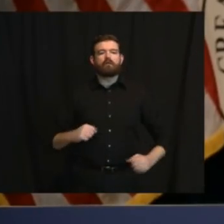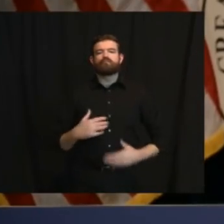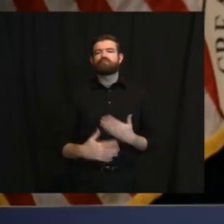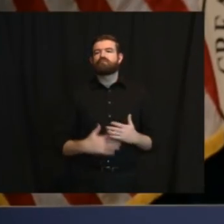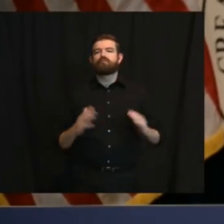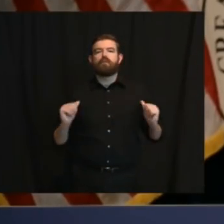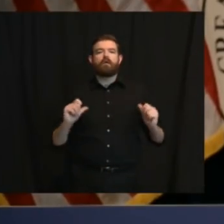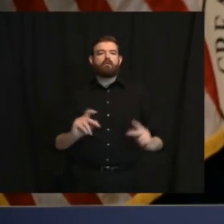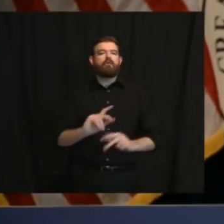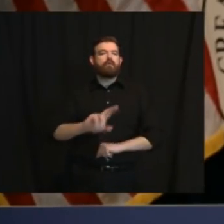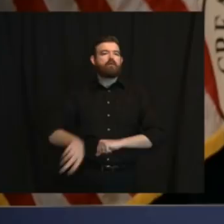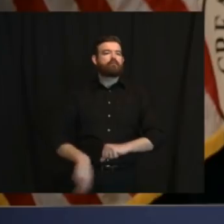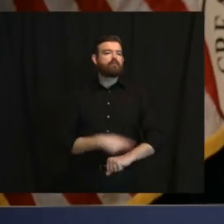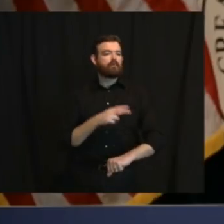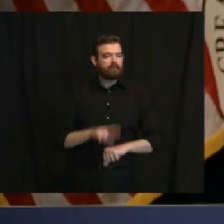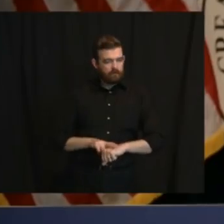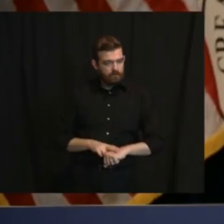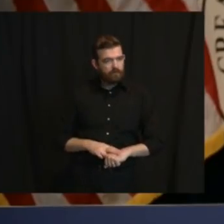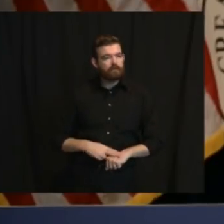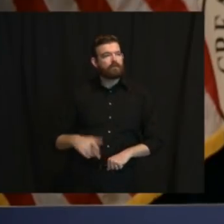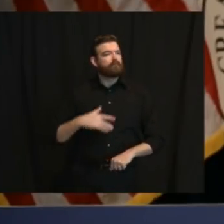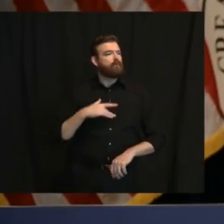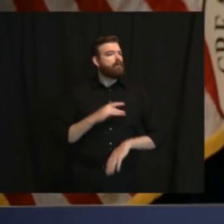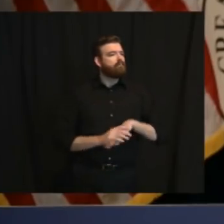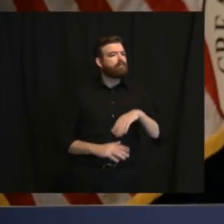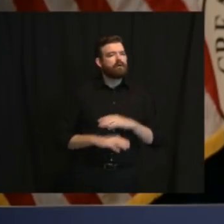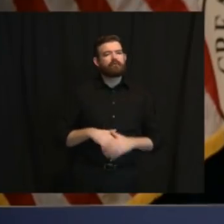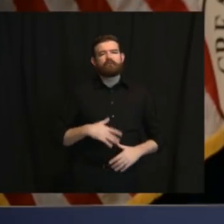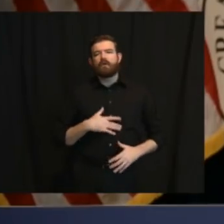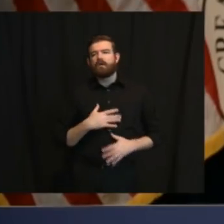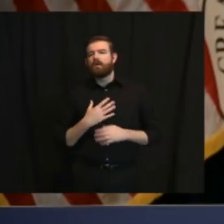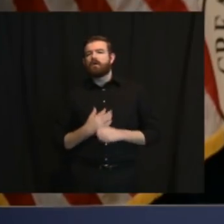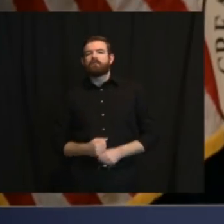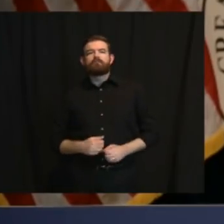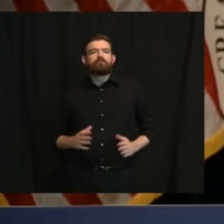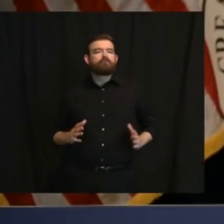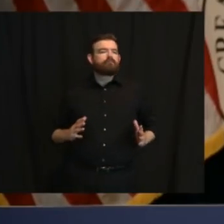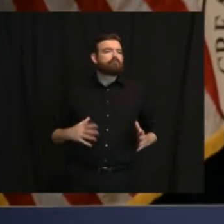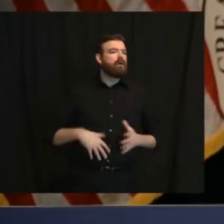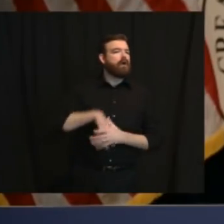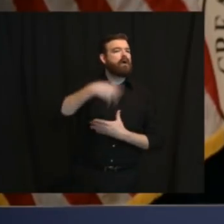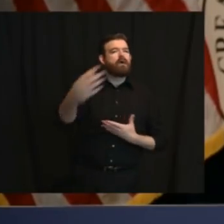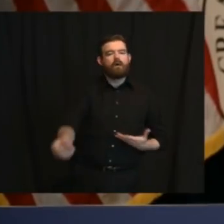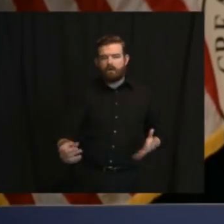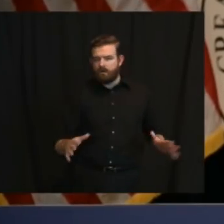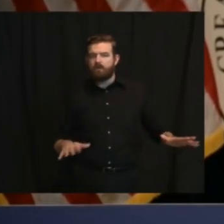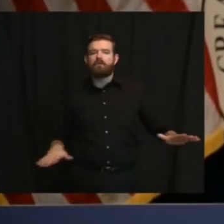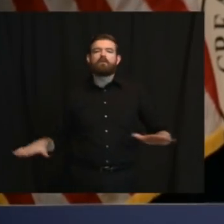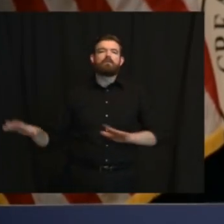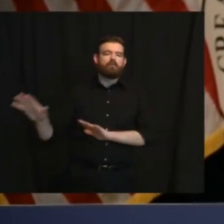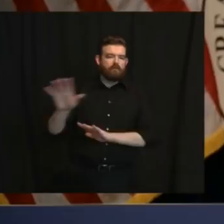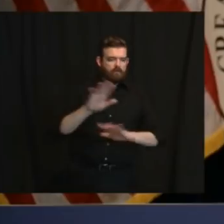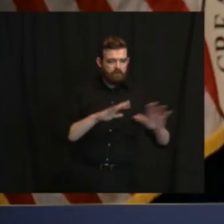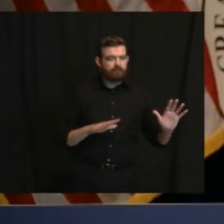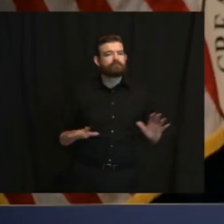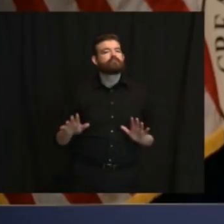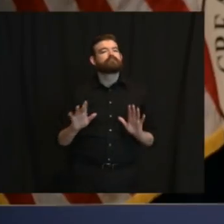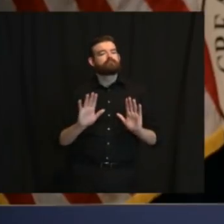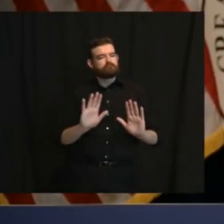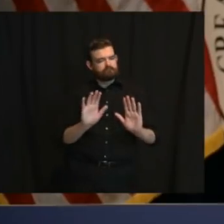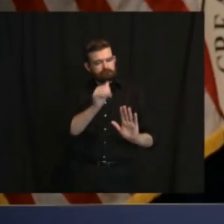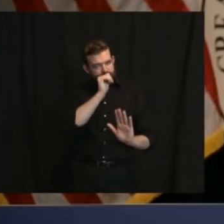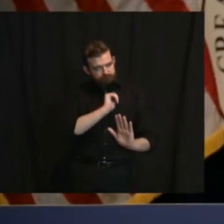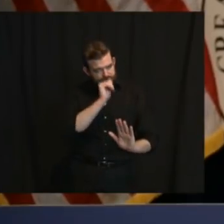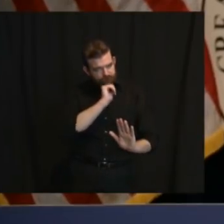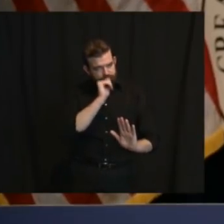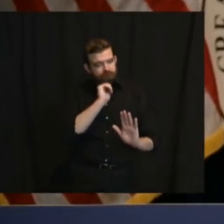you the confidence that you're going to feel that you're going to need to get back out there. Tomorrow, I think we're going